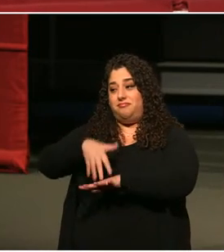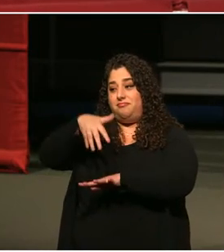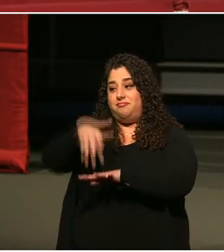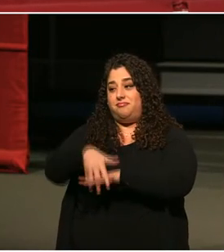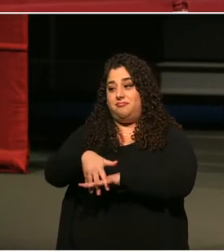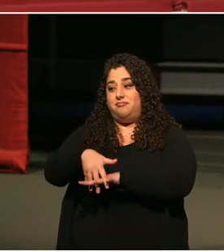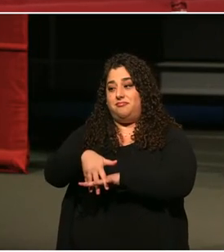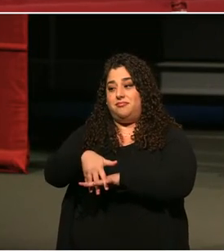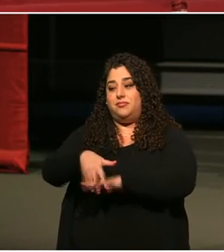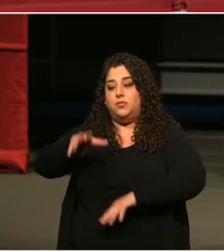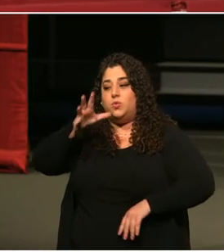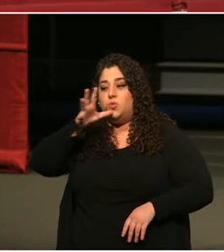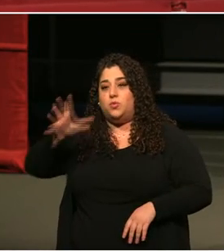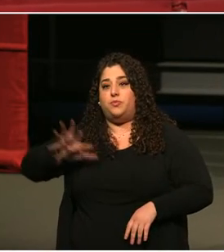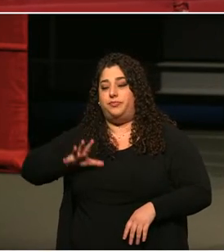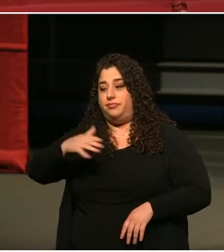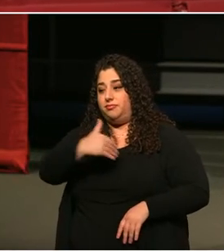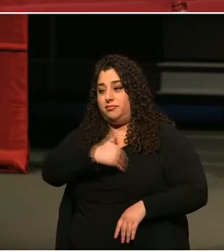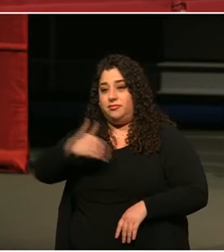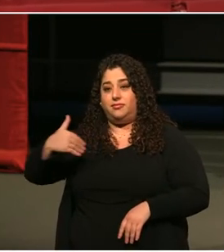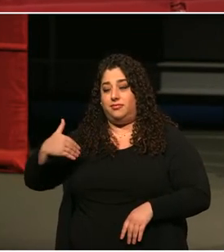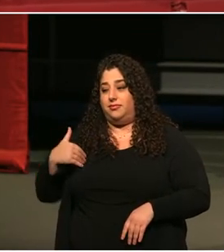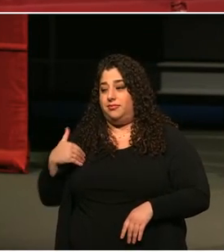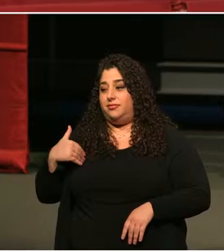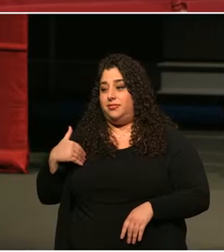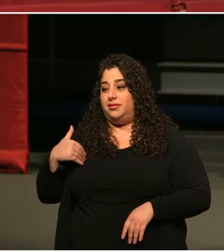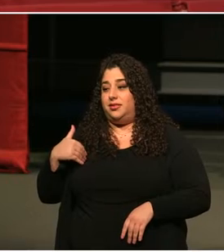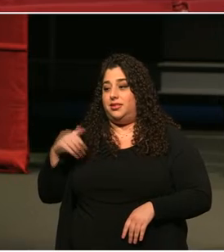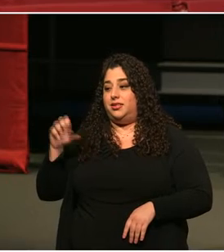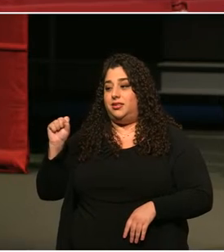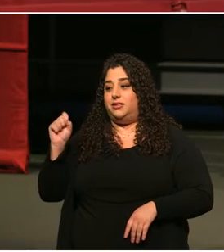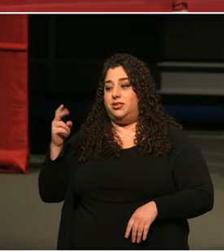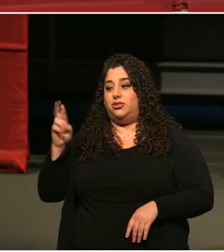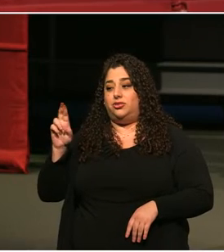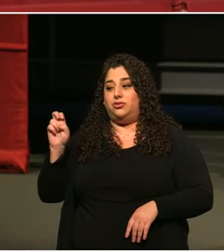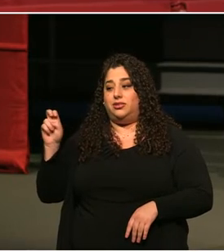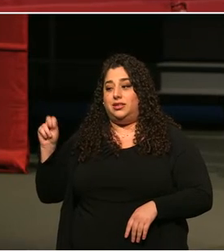Very few people of color were finding